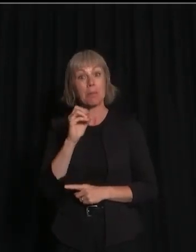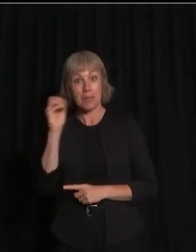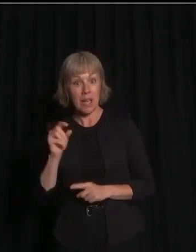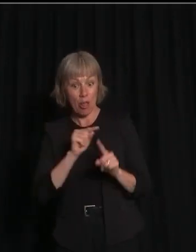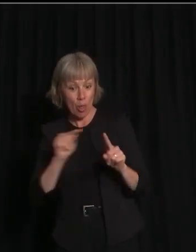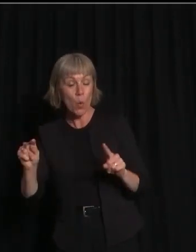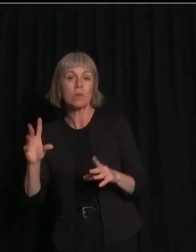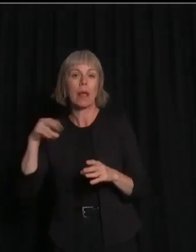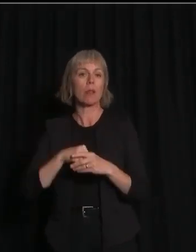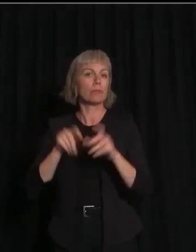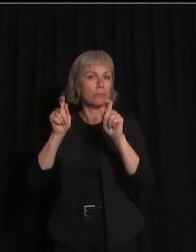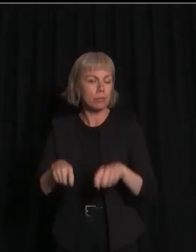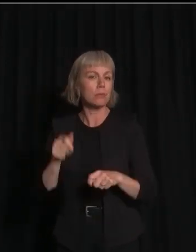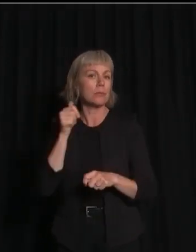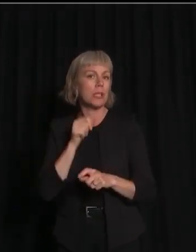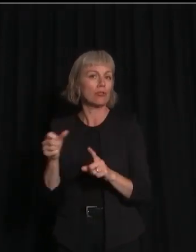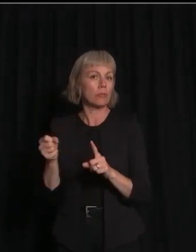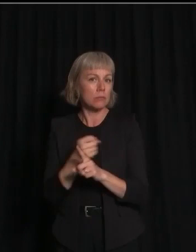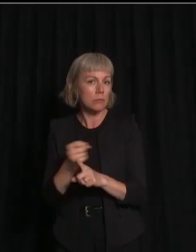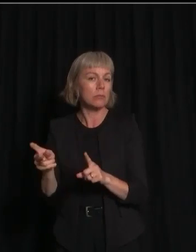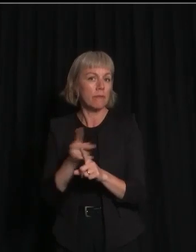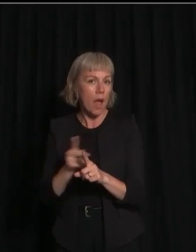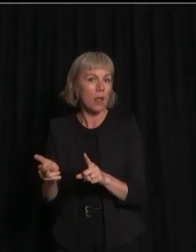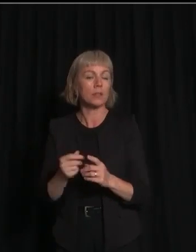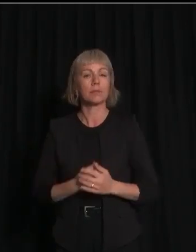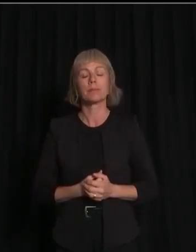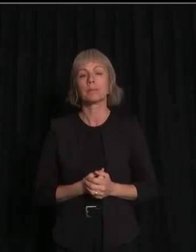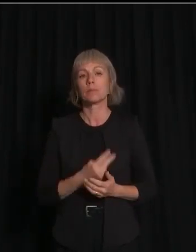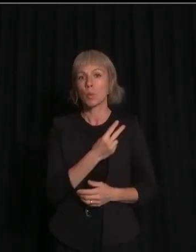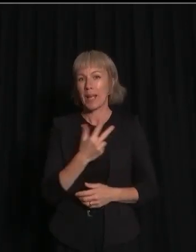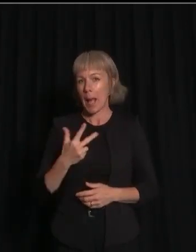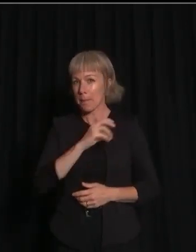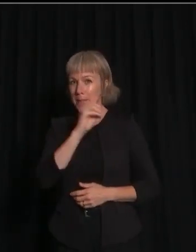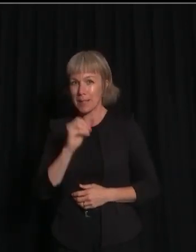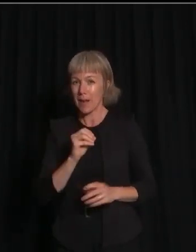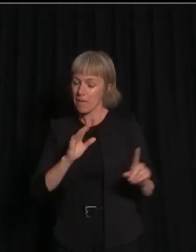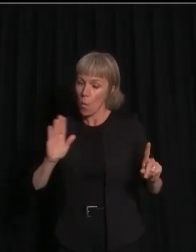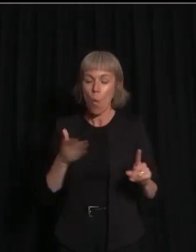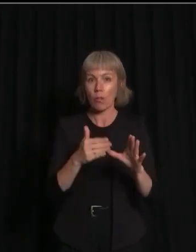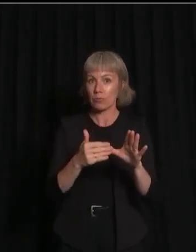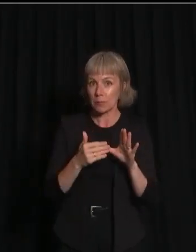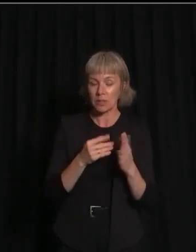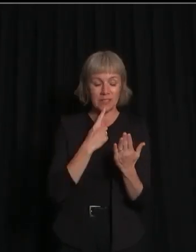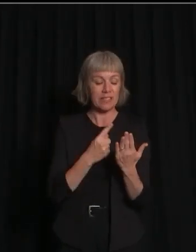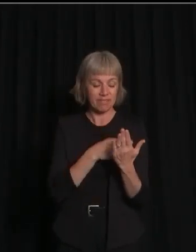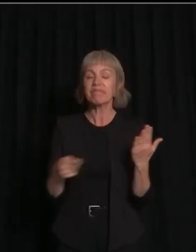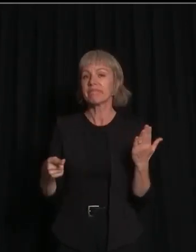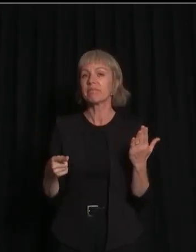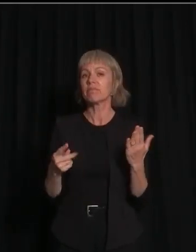included sexual violence. 28% of all the respondents had experienced sexual violence from a partner.